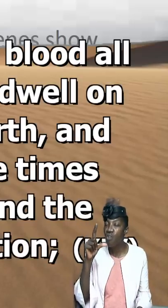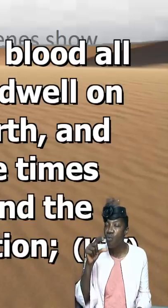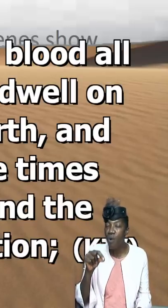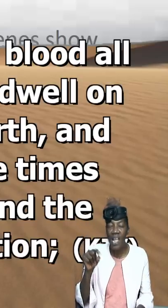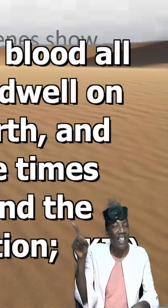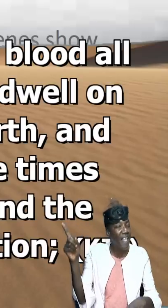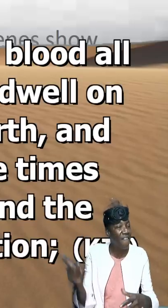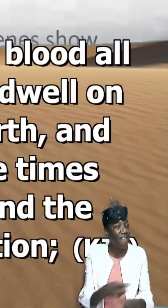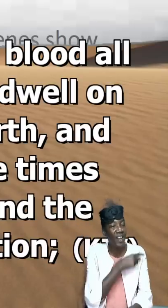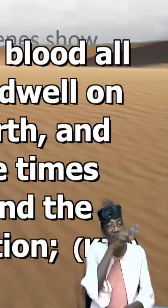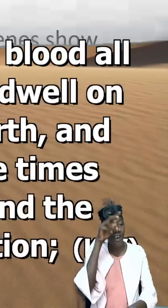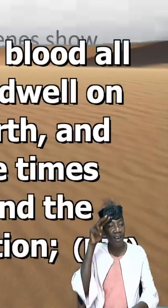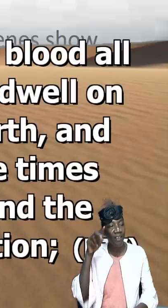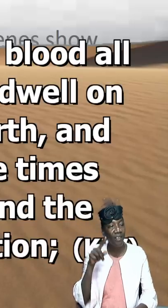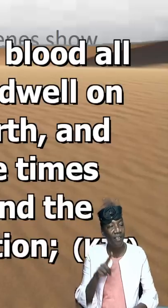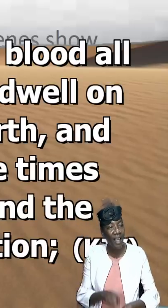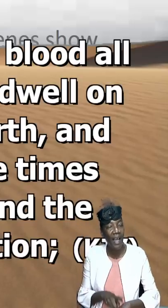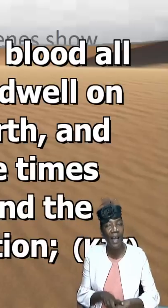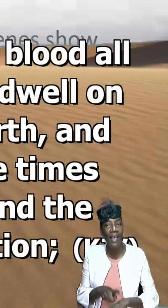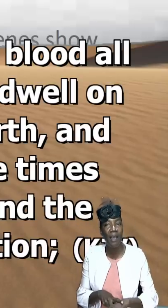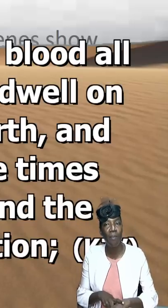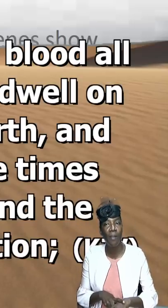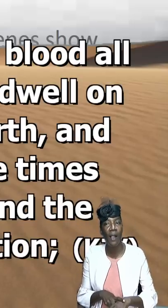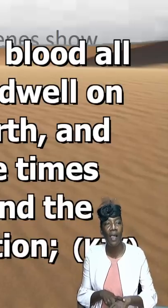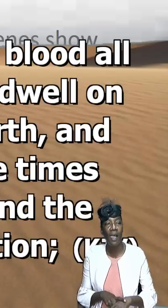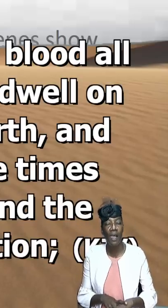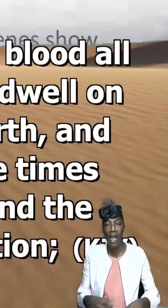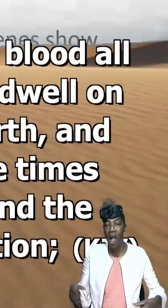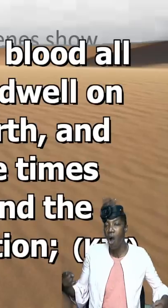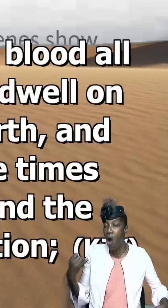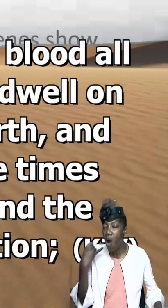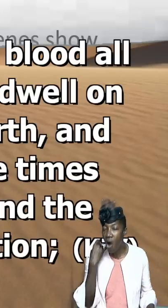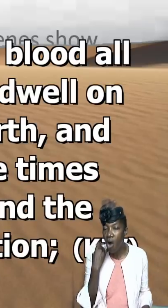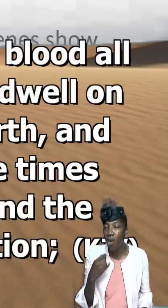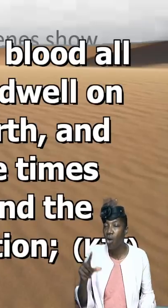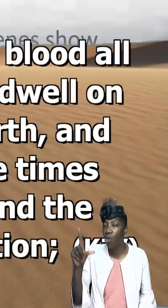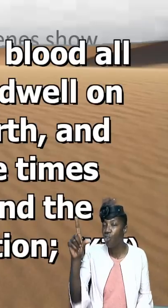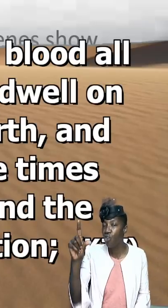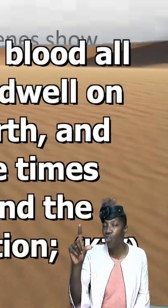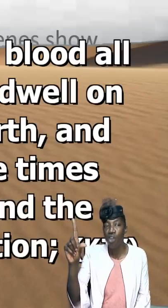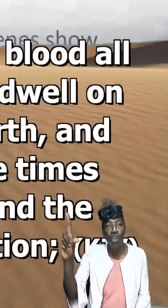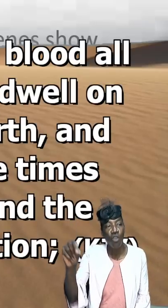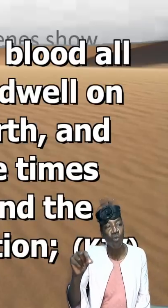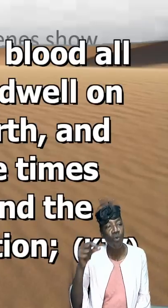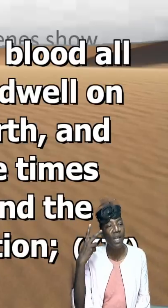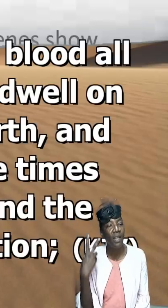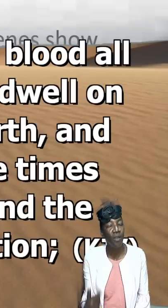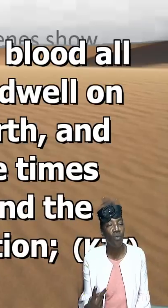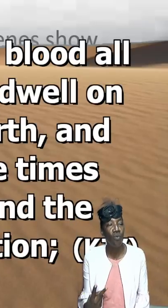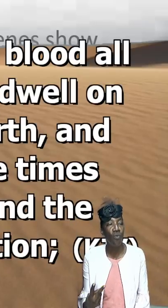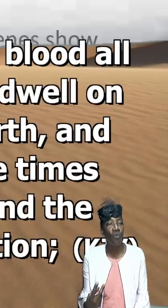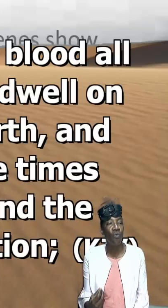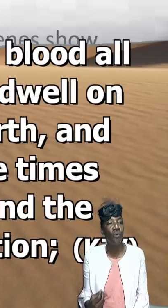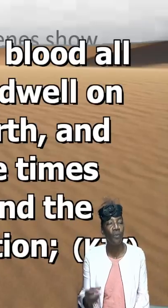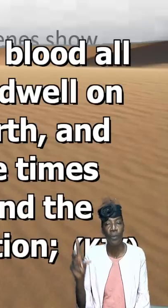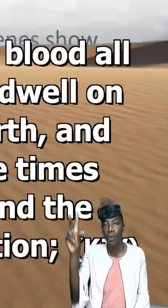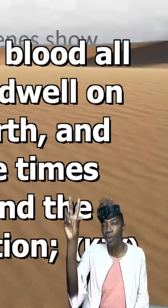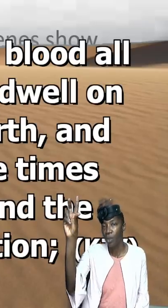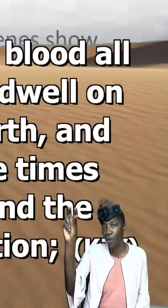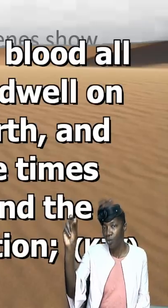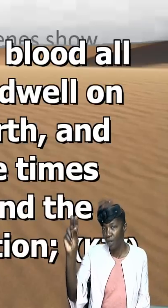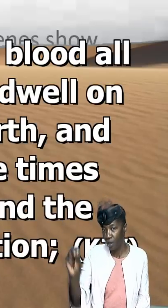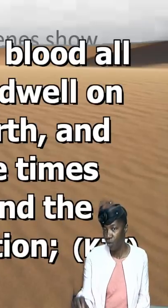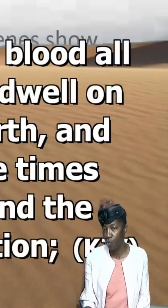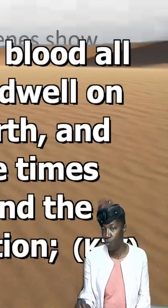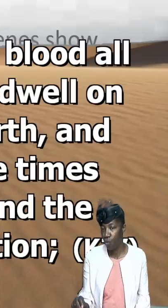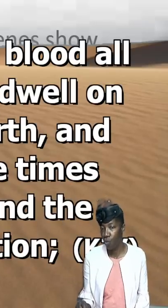21st century, August 22nd, the year 2000, it was